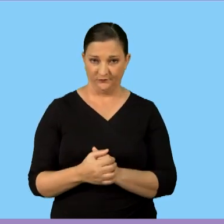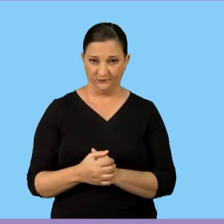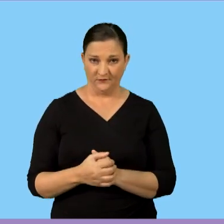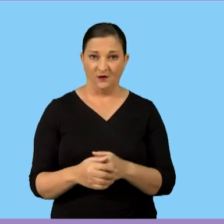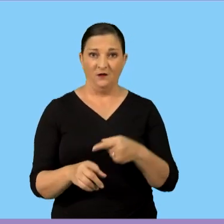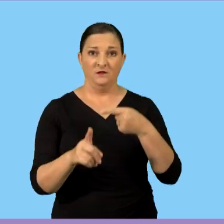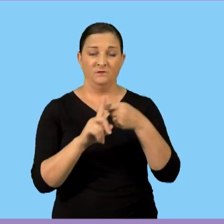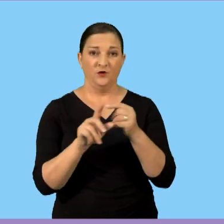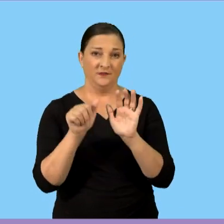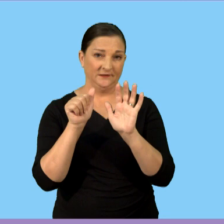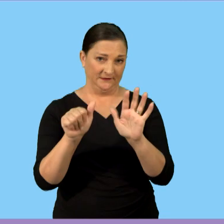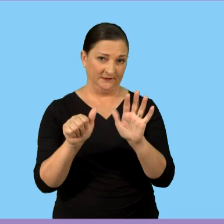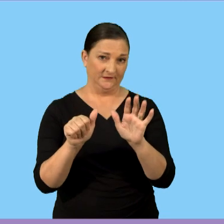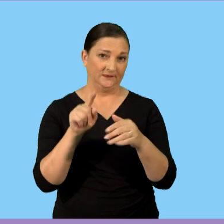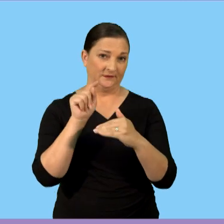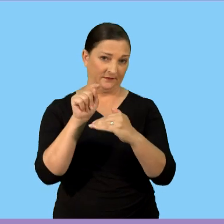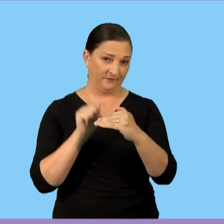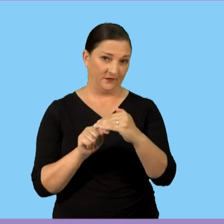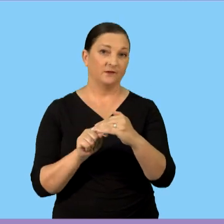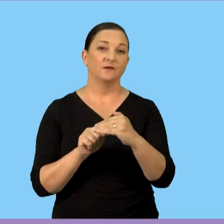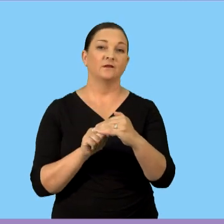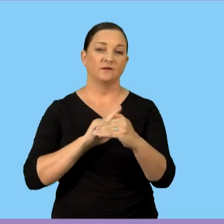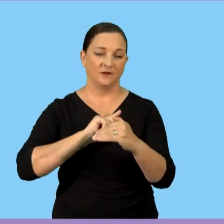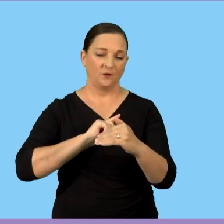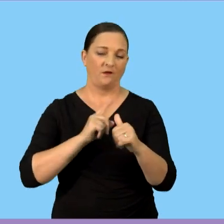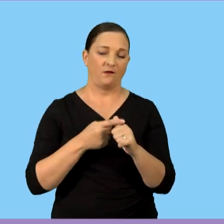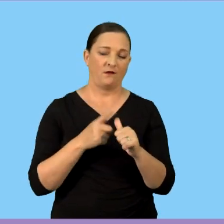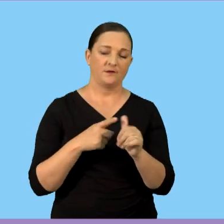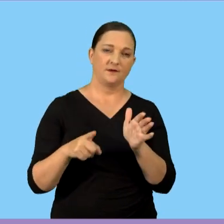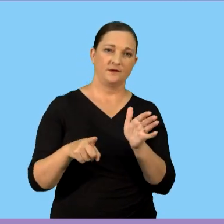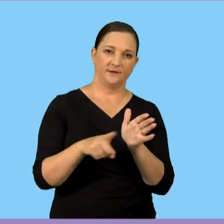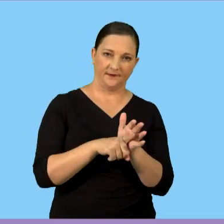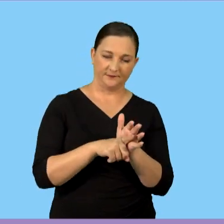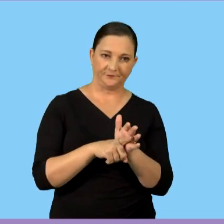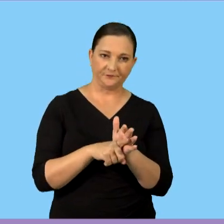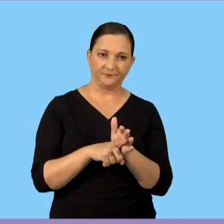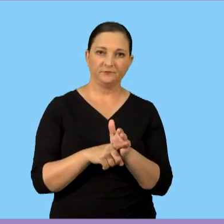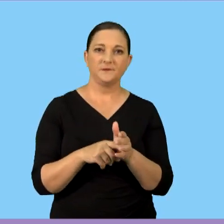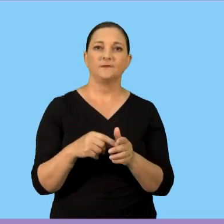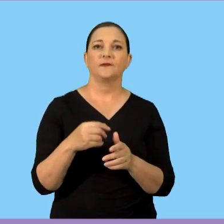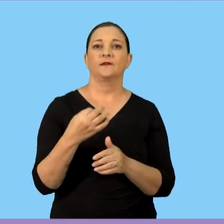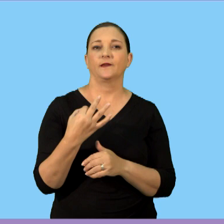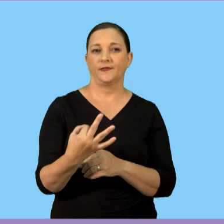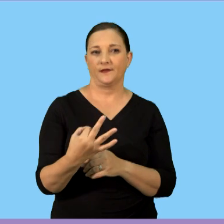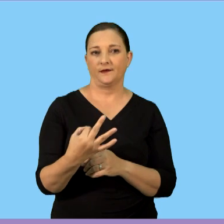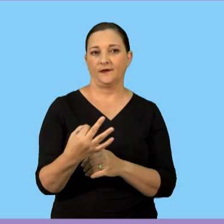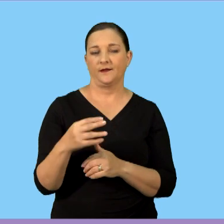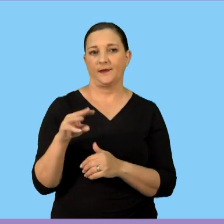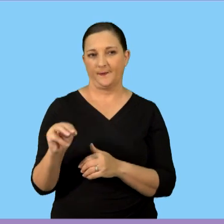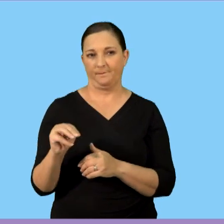So a positive 6 divided by a negative 2 does give us a negative answer, and that is a